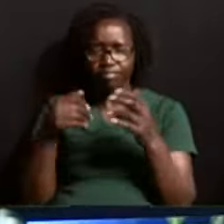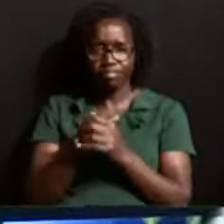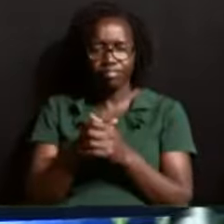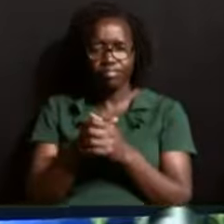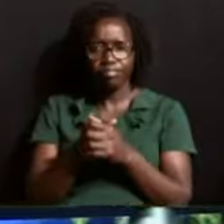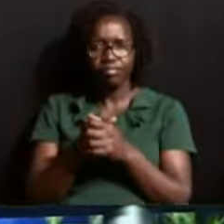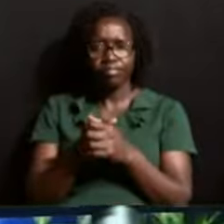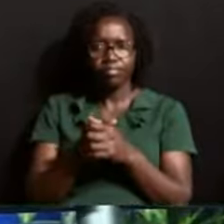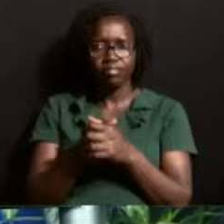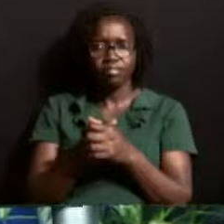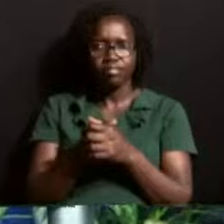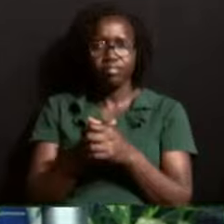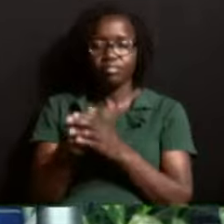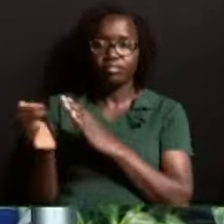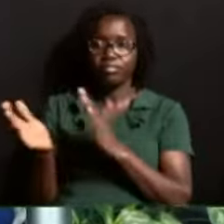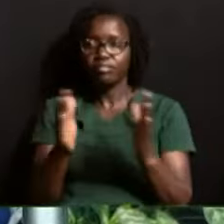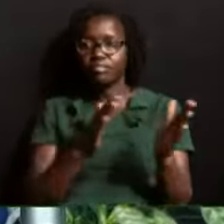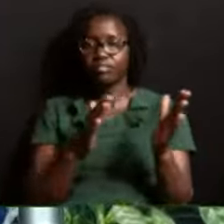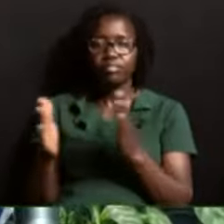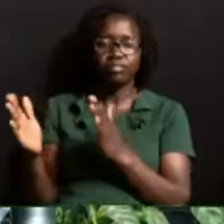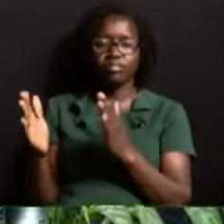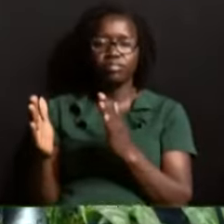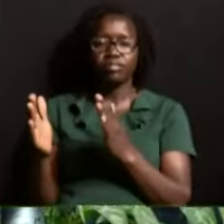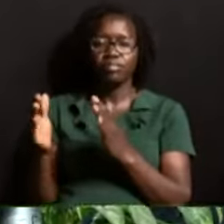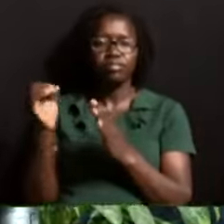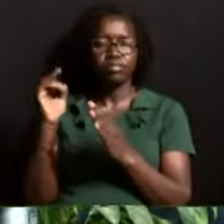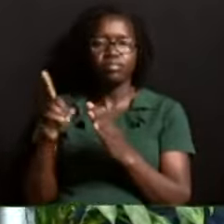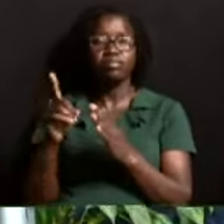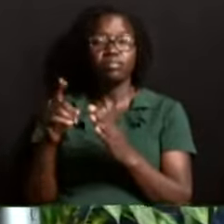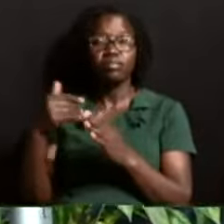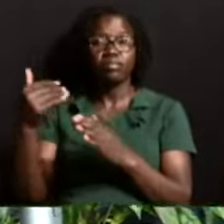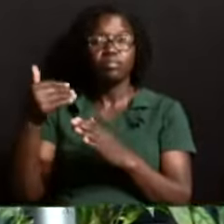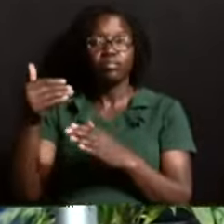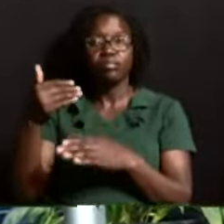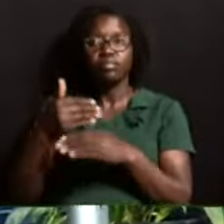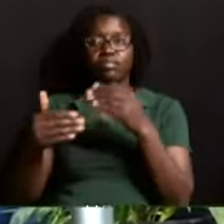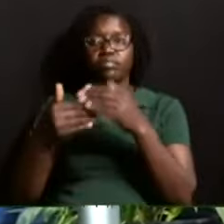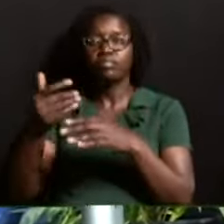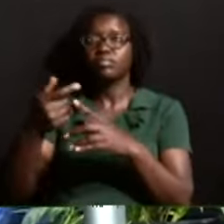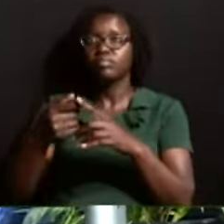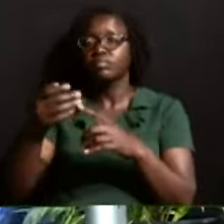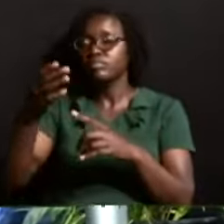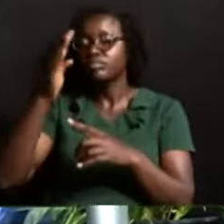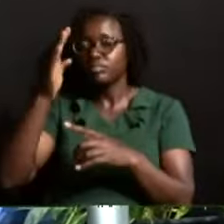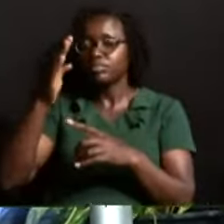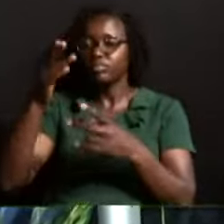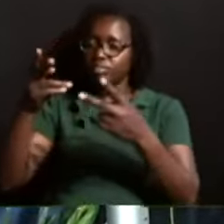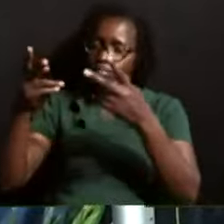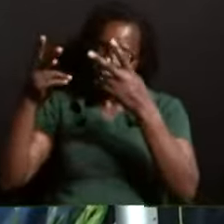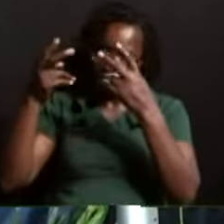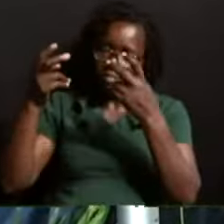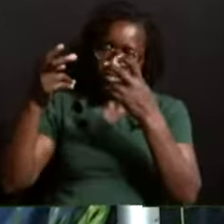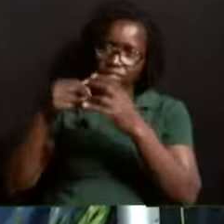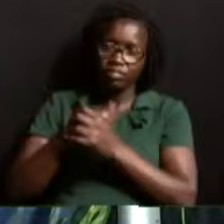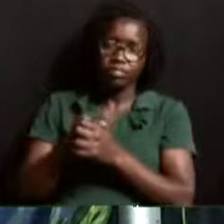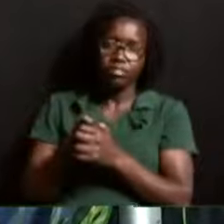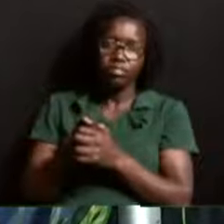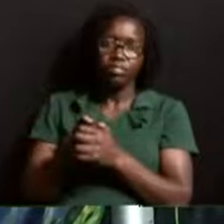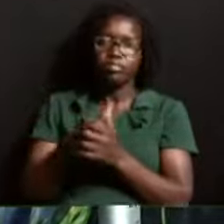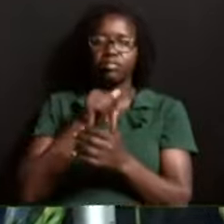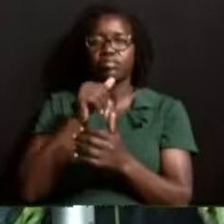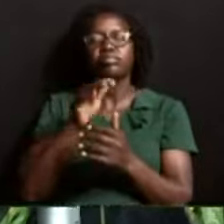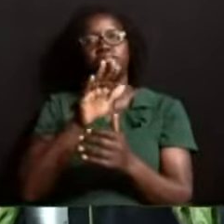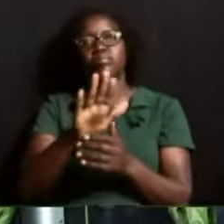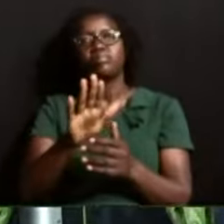again. Storms should always be viewed from God's perspective, not